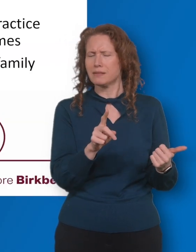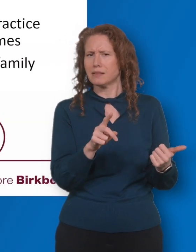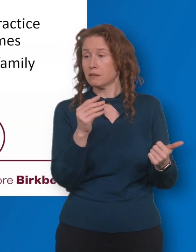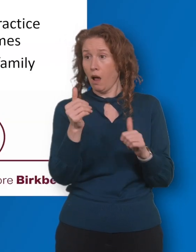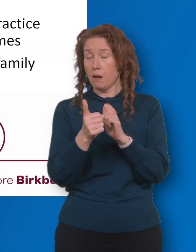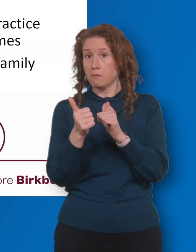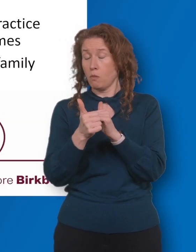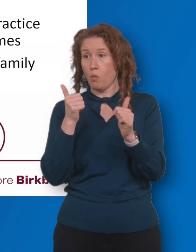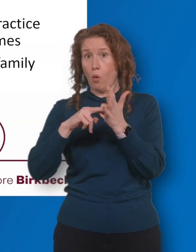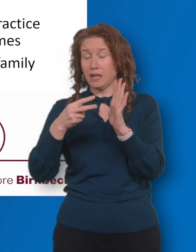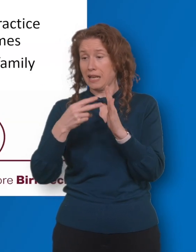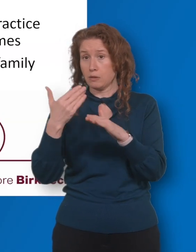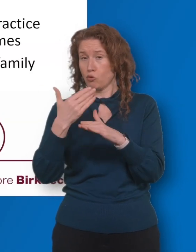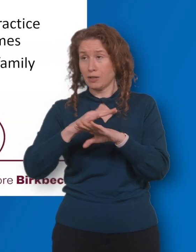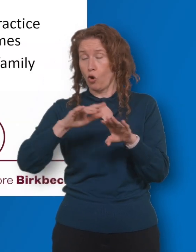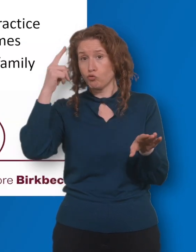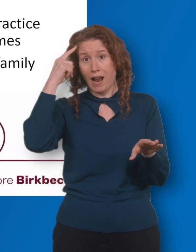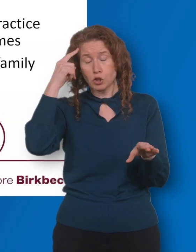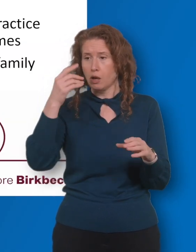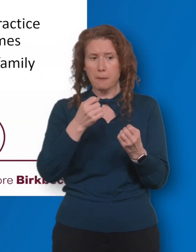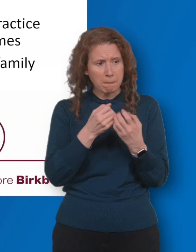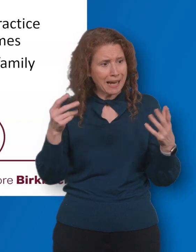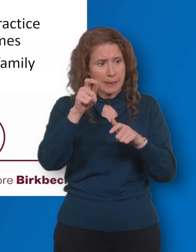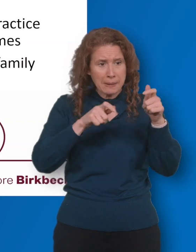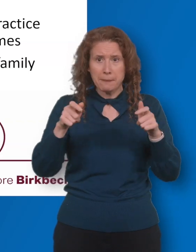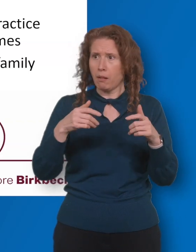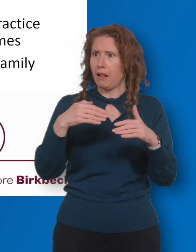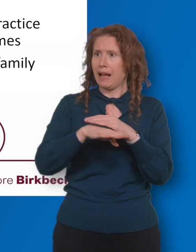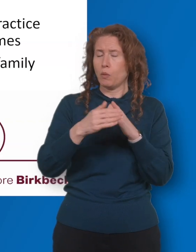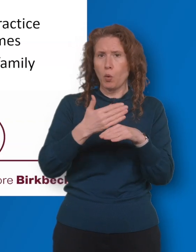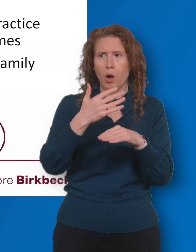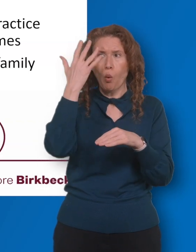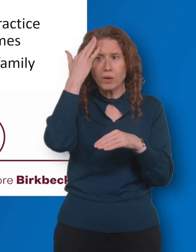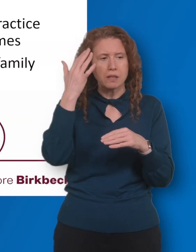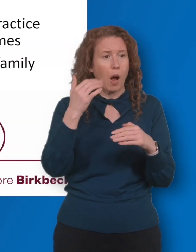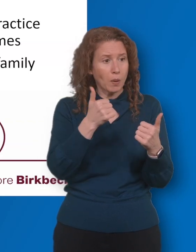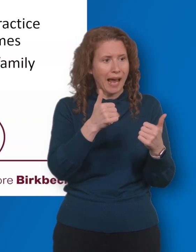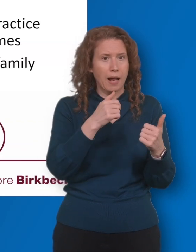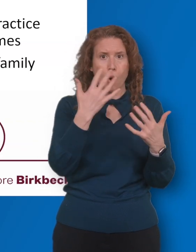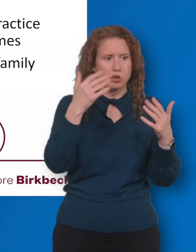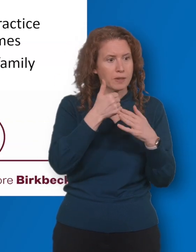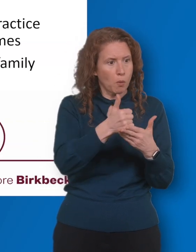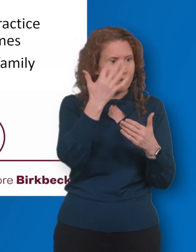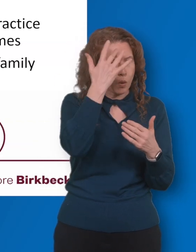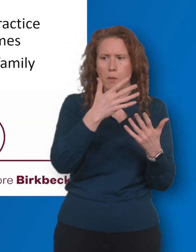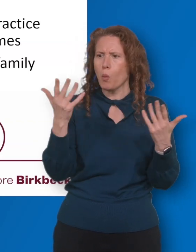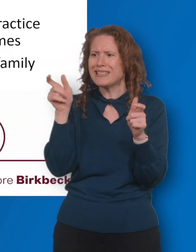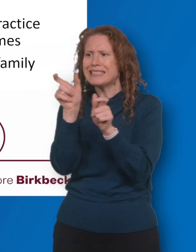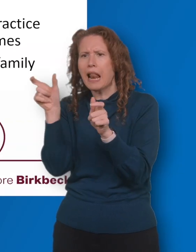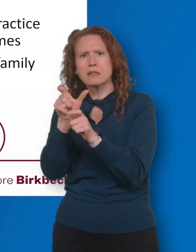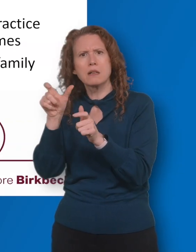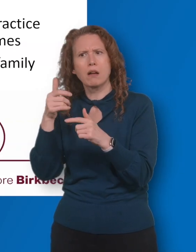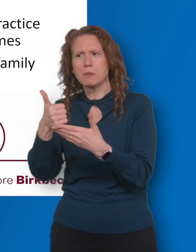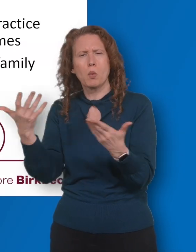organizational practice, right? We've got many autism at work programs. Where are the dyslexia at work programs? So